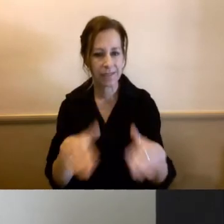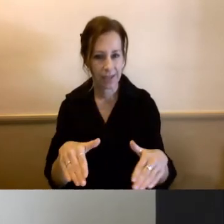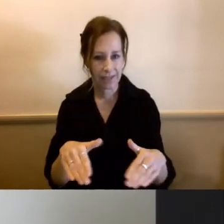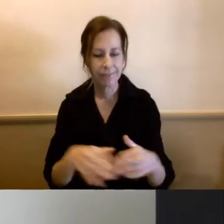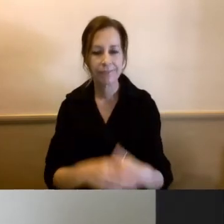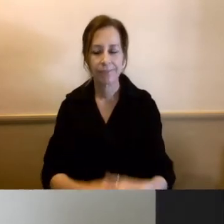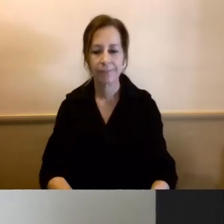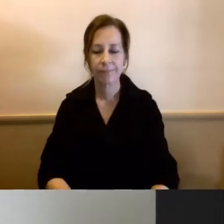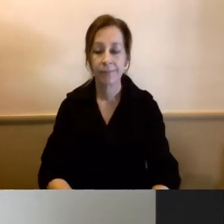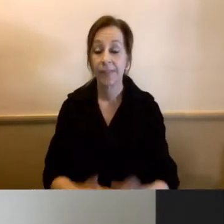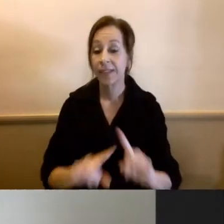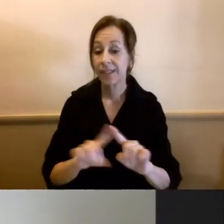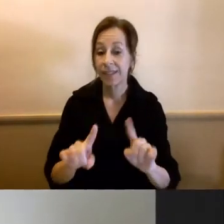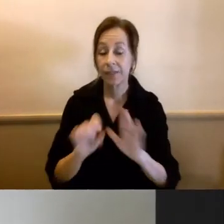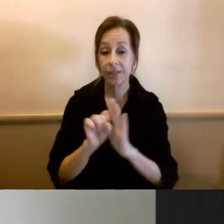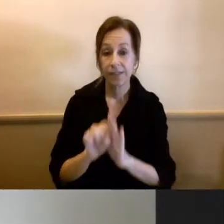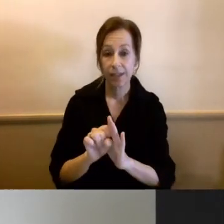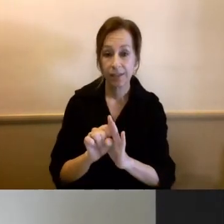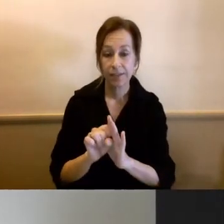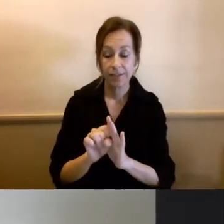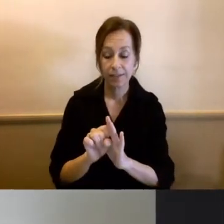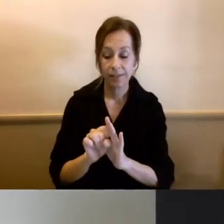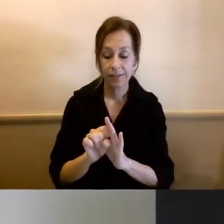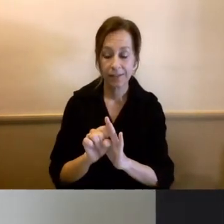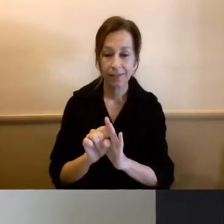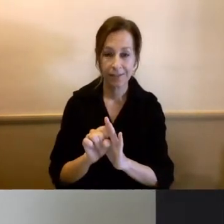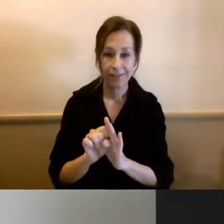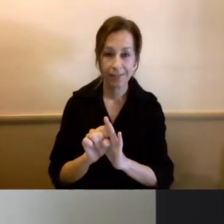and dividing. Different signs